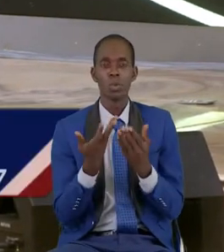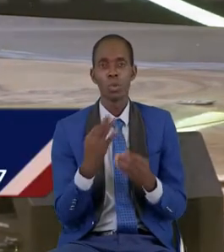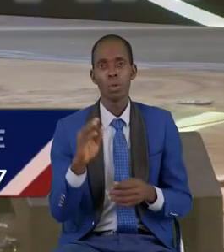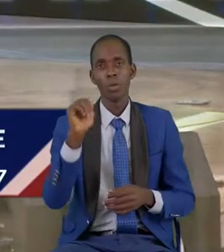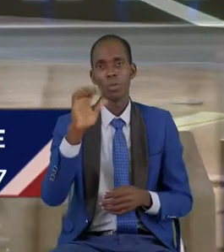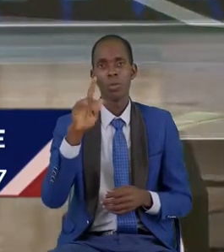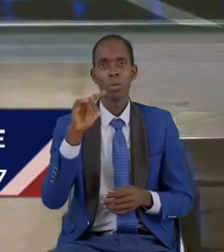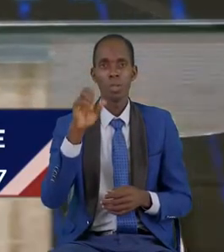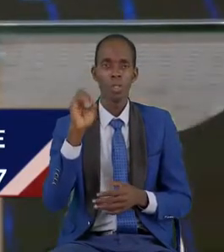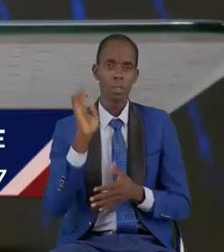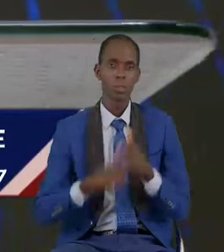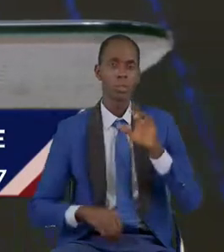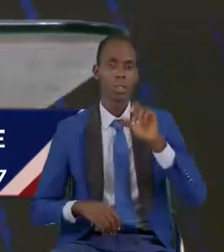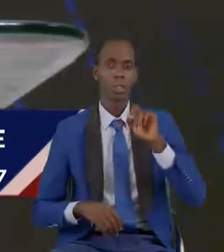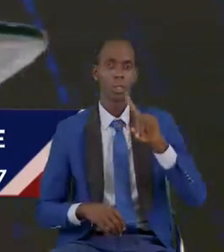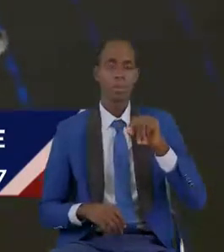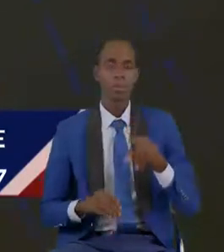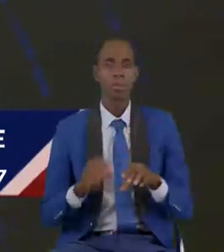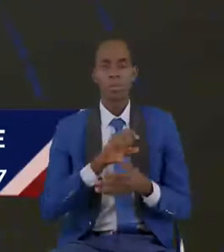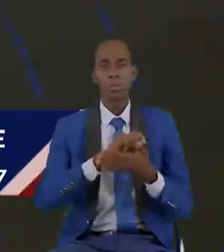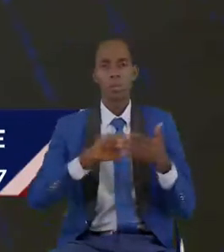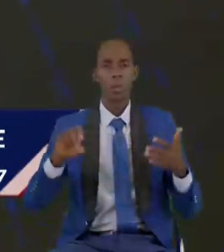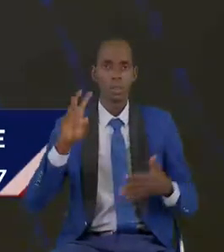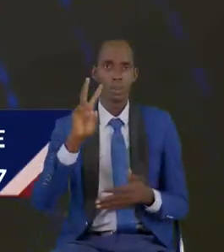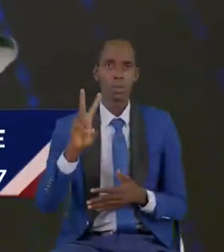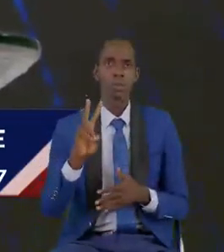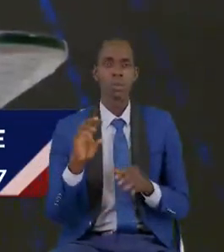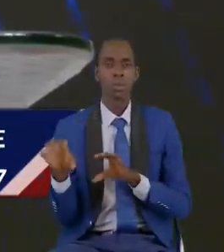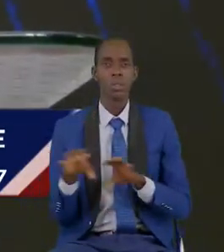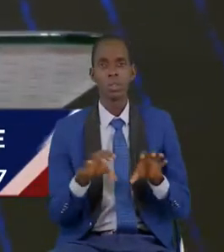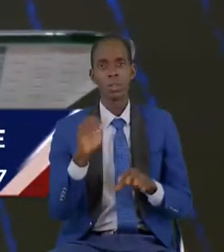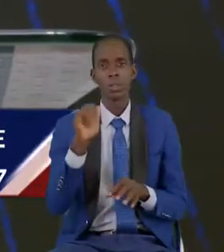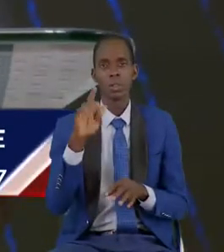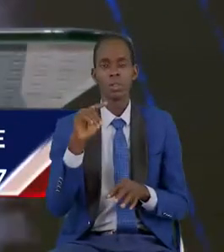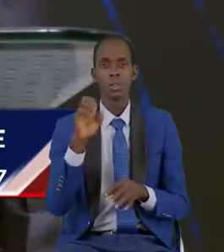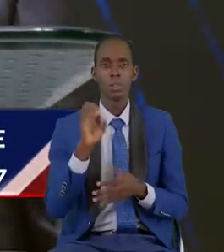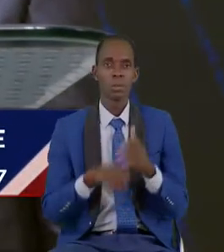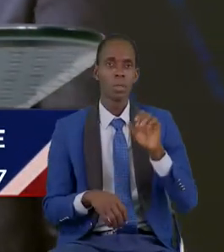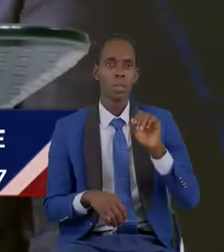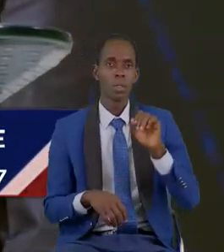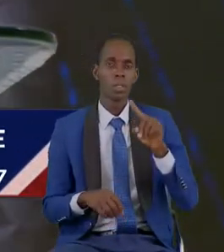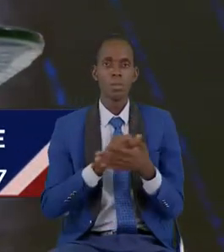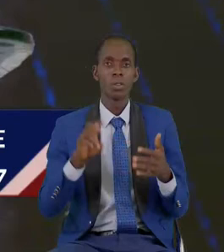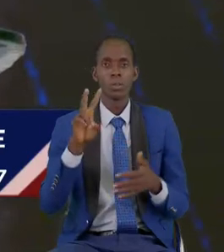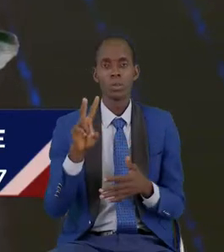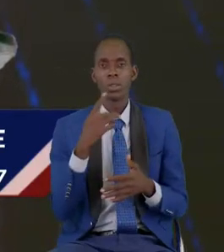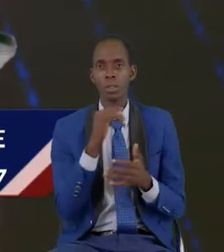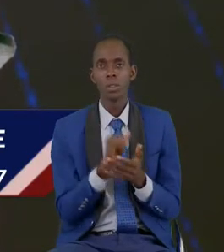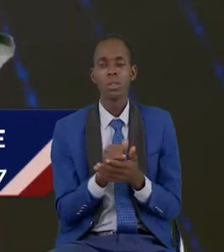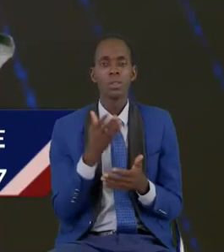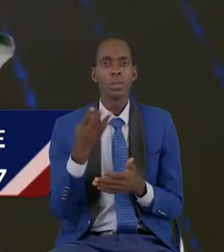2. Acts chapter 11. We're reading from verse 2. It says here, and when Peter was come